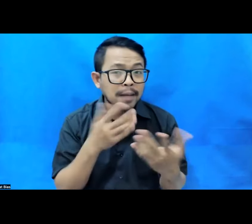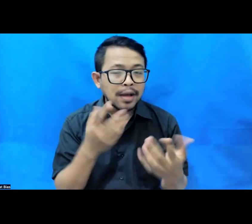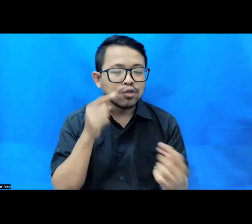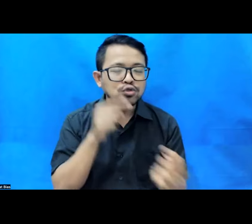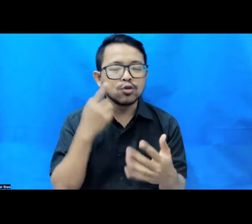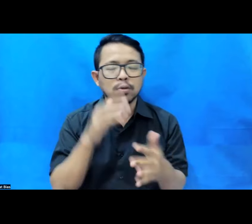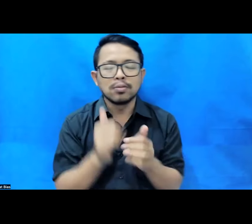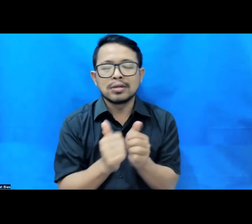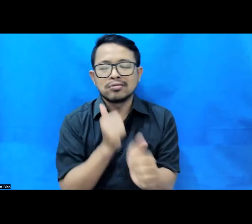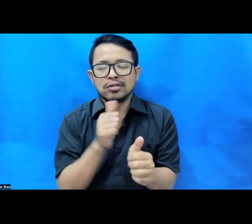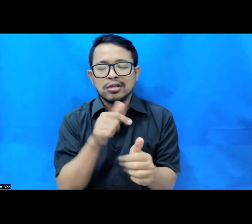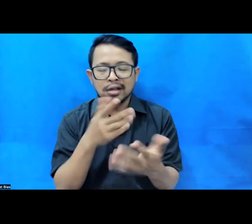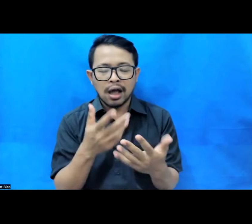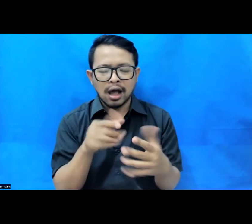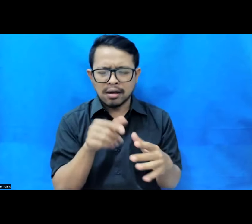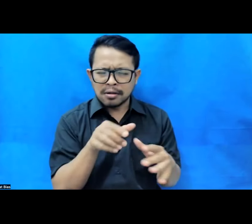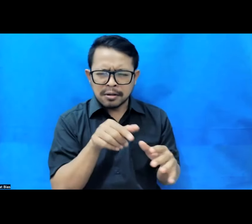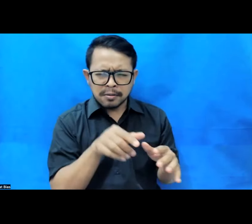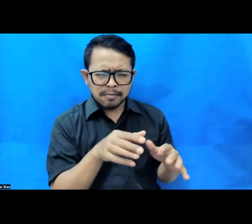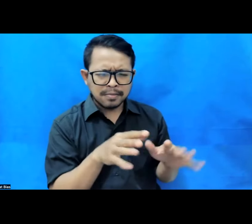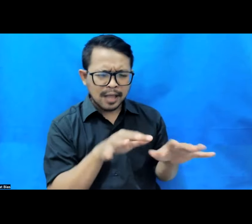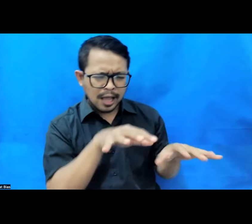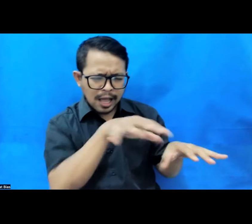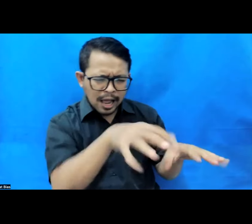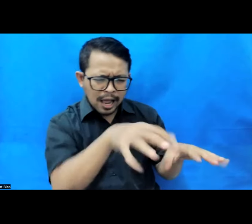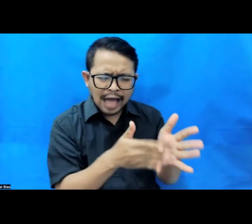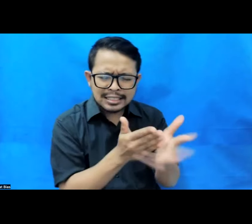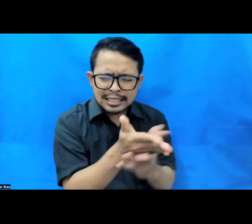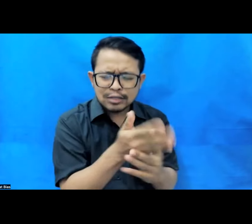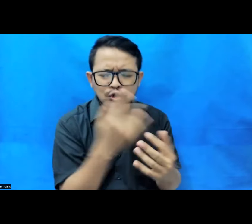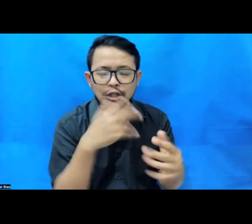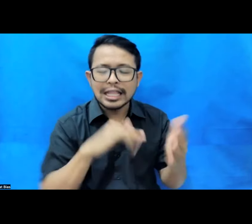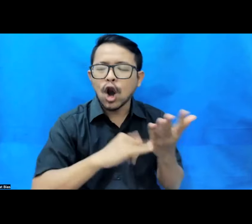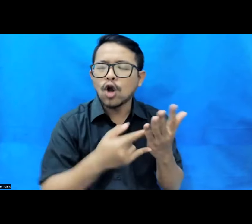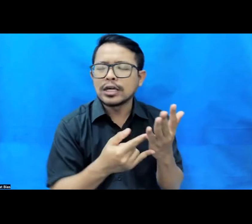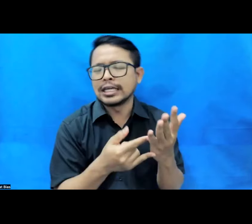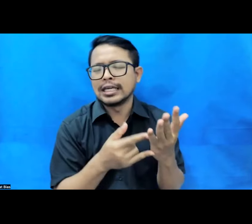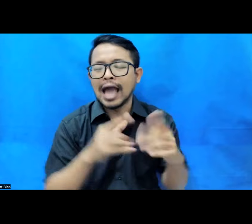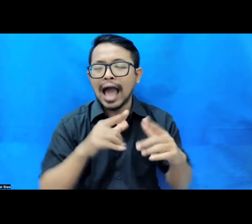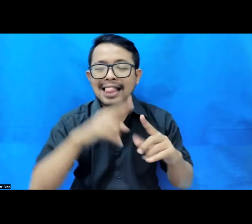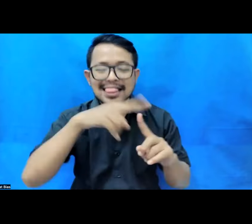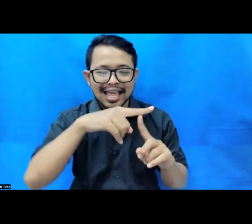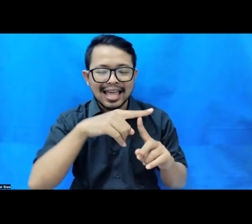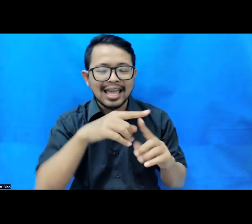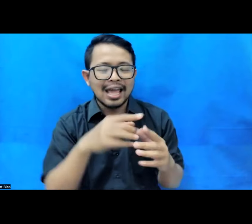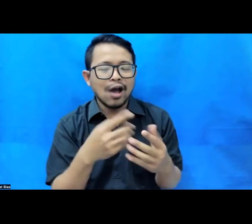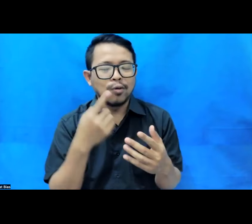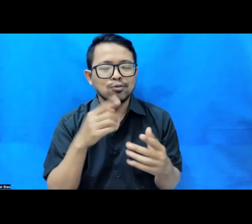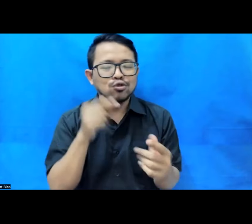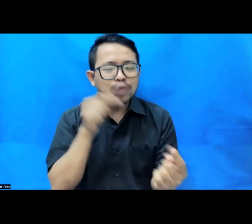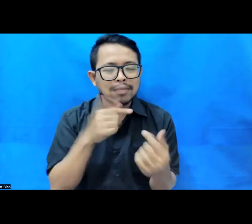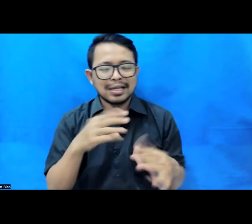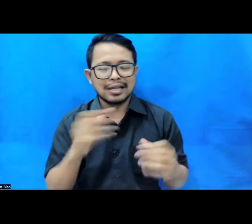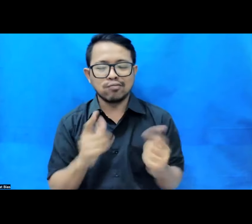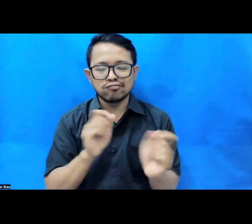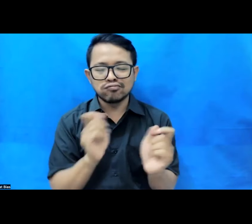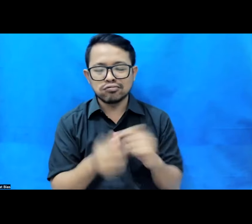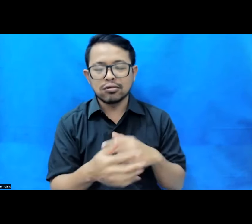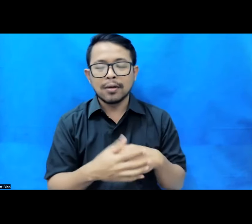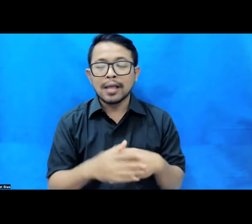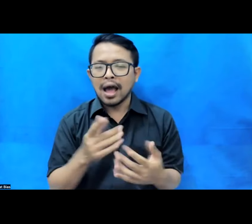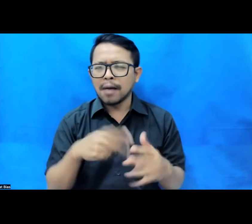assistive technology, or AT, for all. It's made up of 4 programme clusters, grouping 12 different sub-programmes,